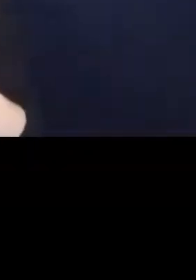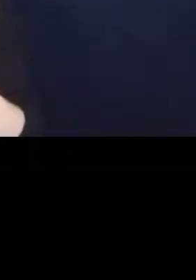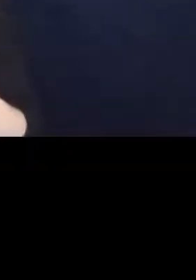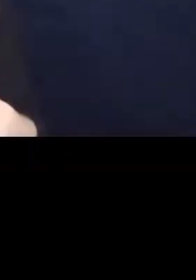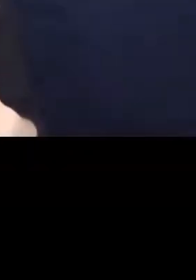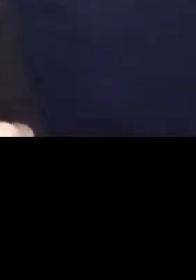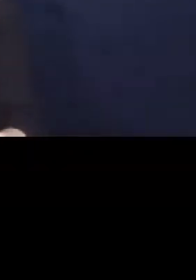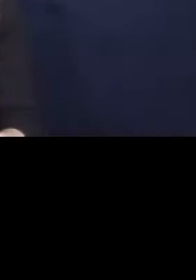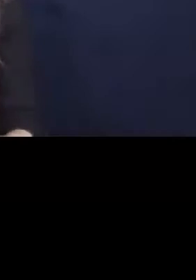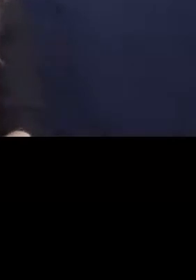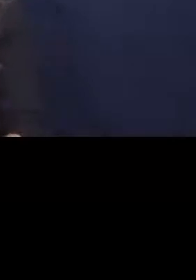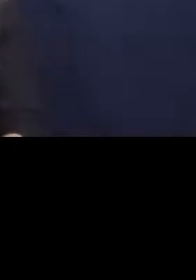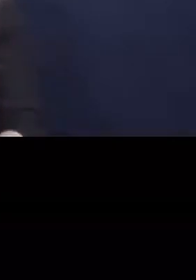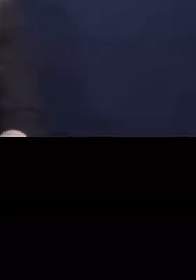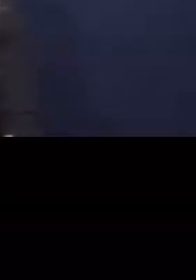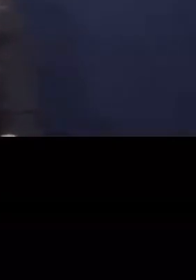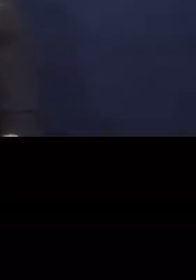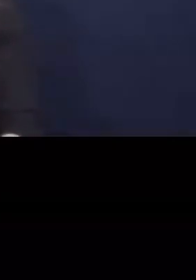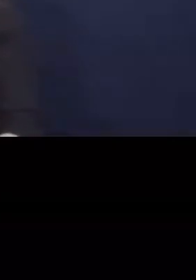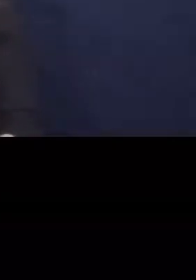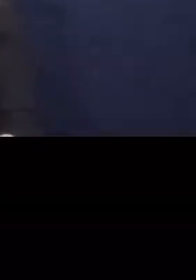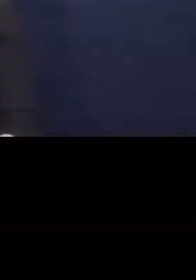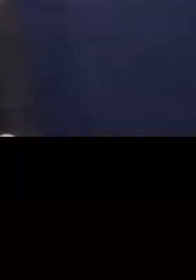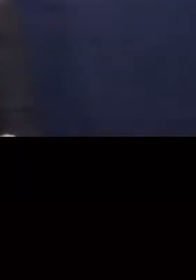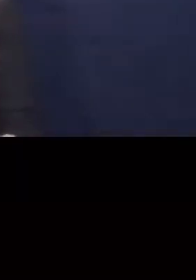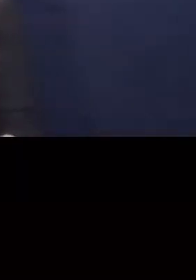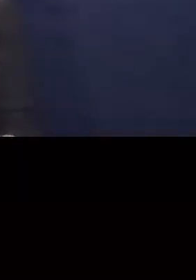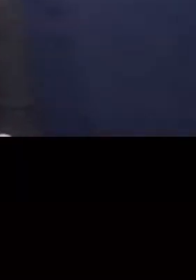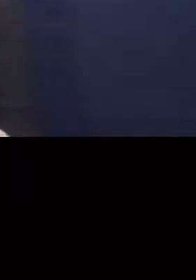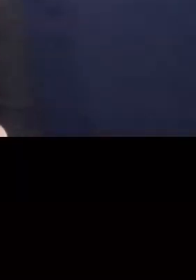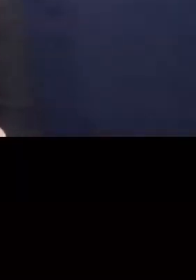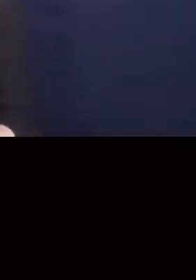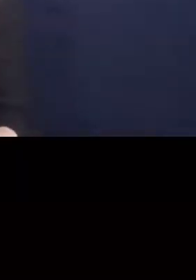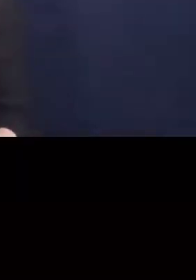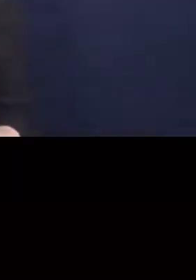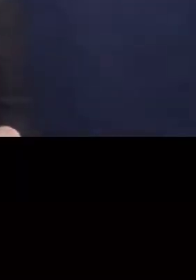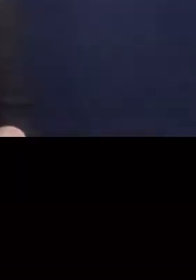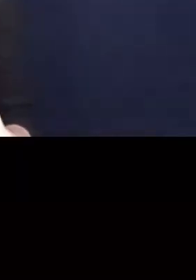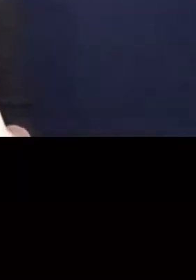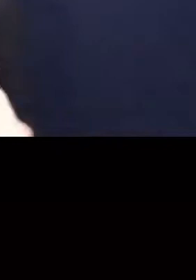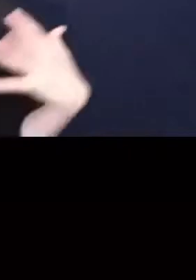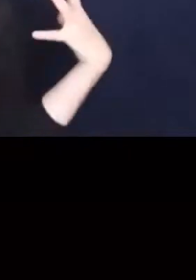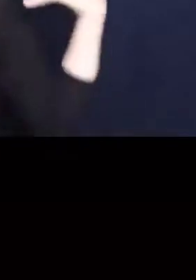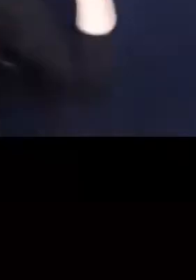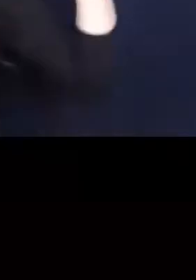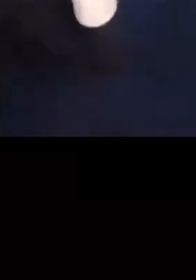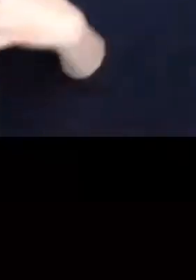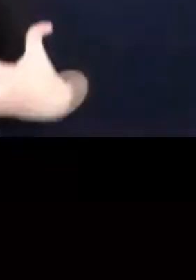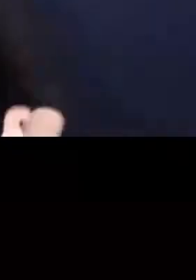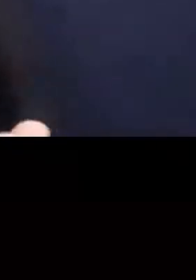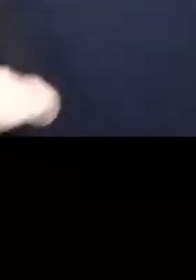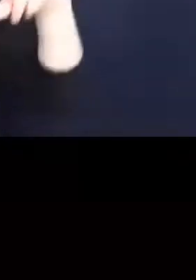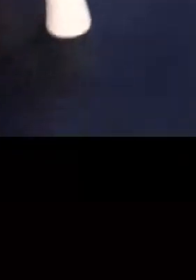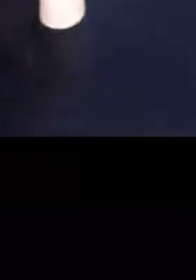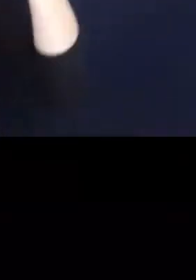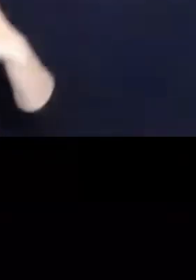want to have a device that makes them stand out. You know, they don't want to be kind of singled out as needing assistive technology,